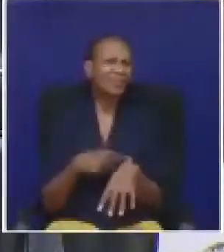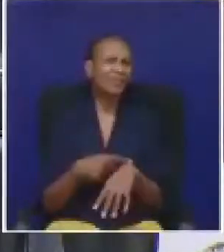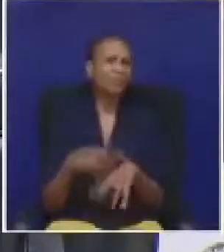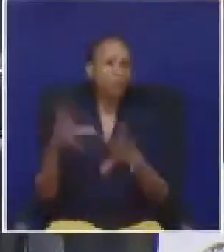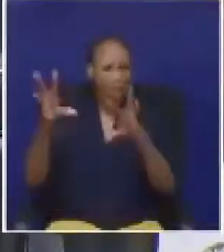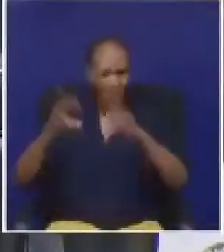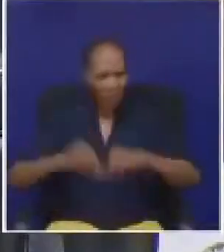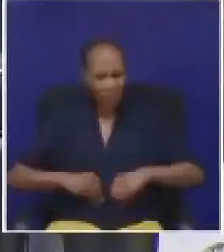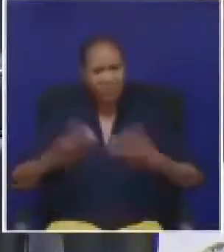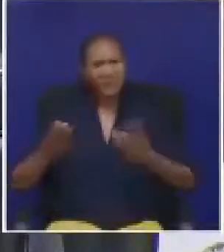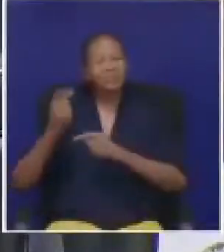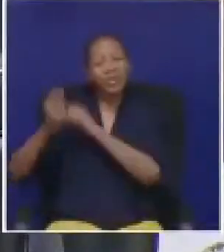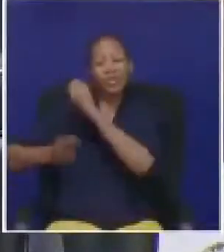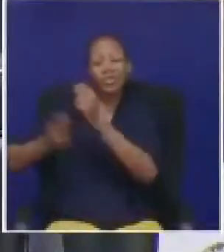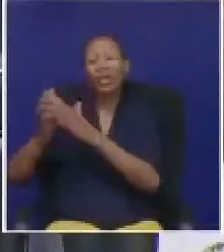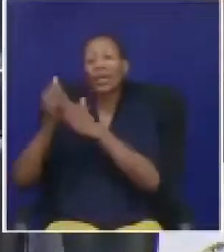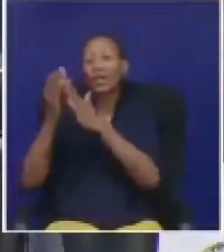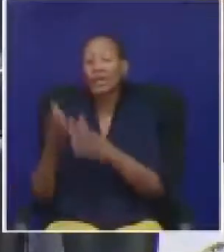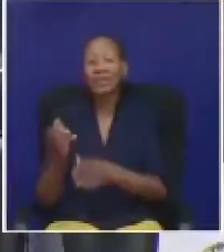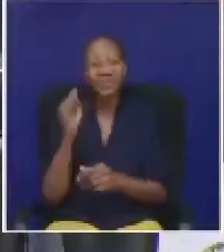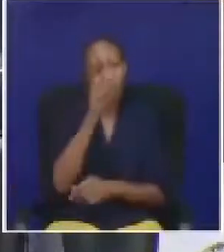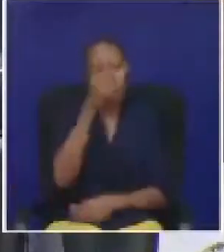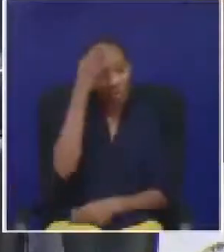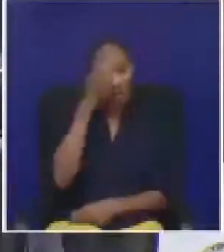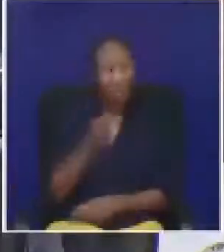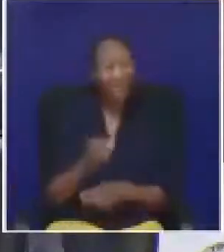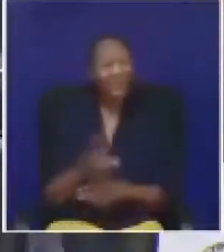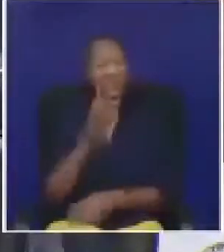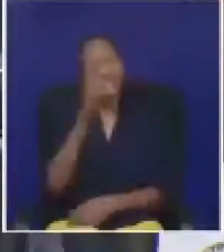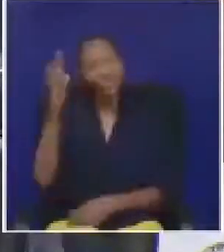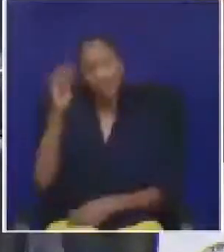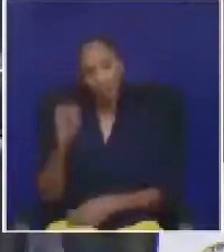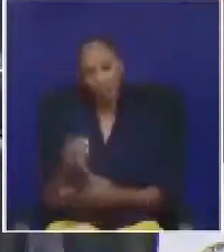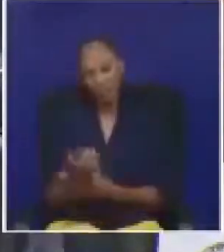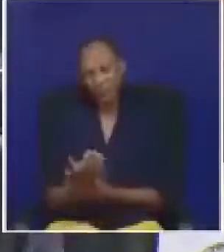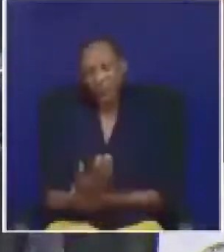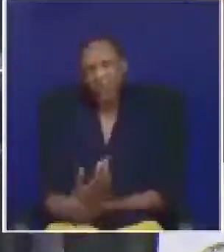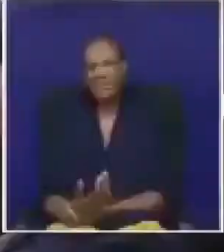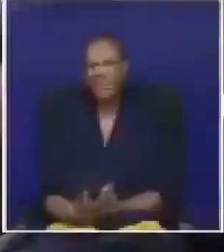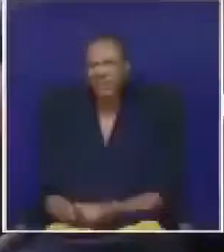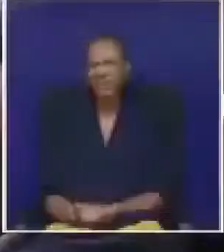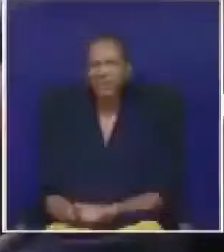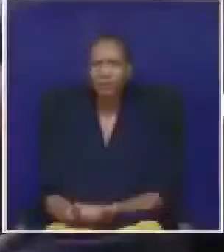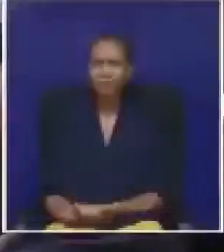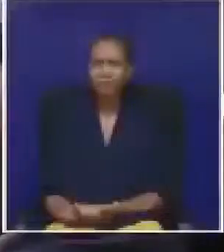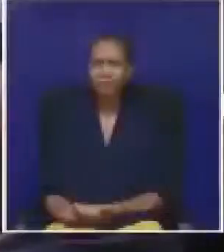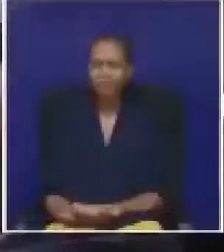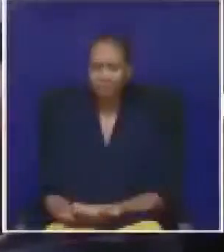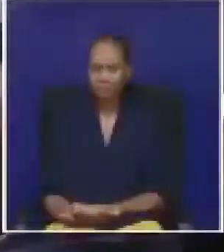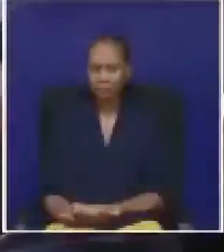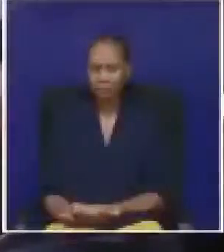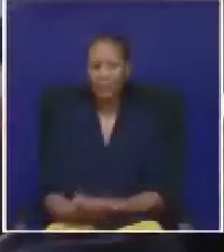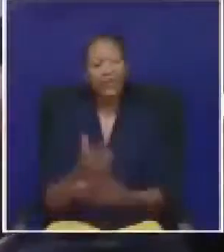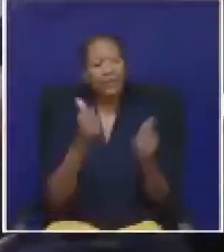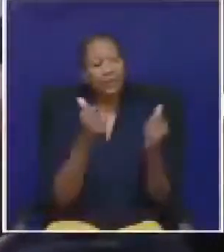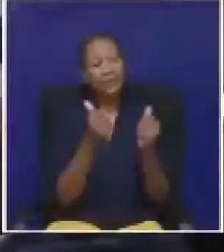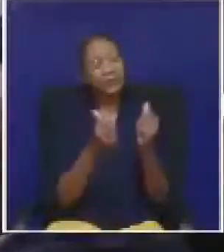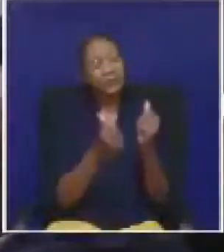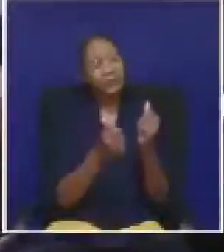relevance of traditional leaders in your governance model? Thank you so much. Thank you, Honorable Deputy